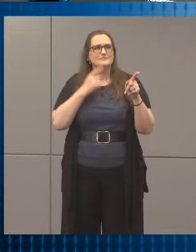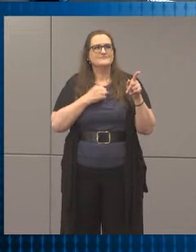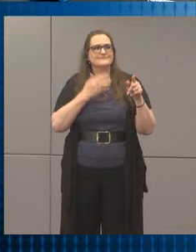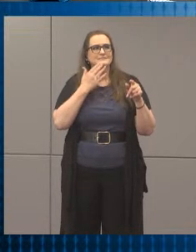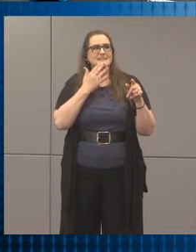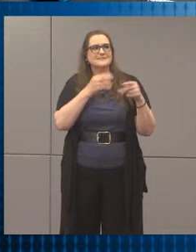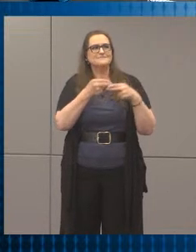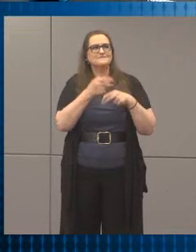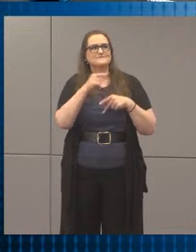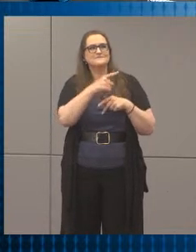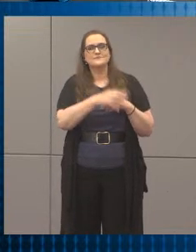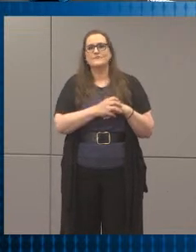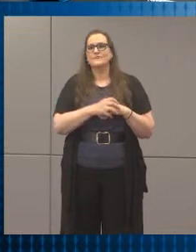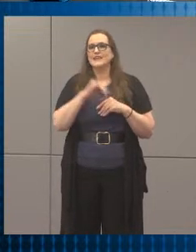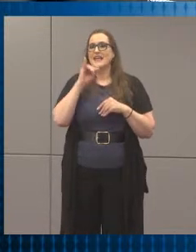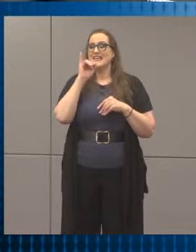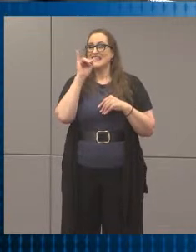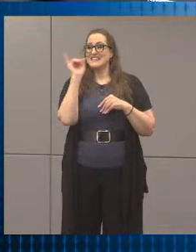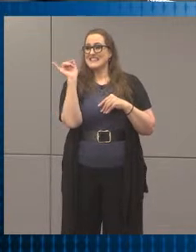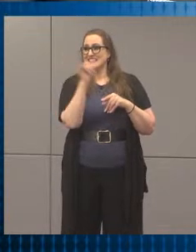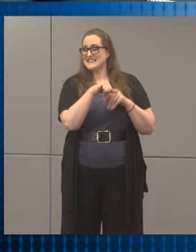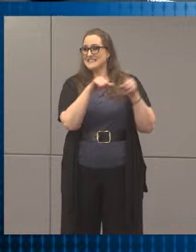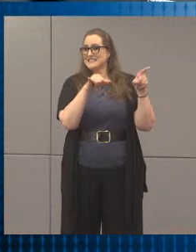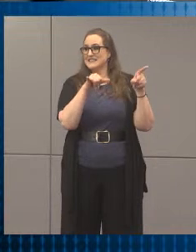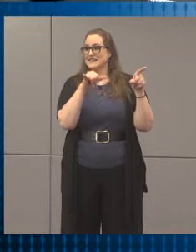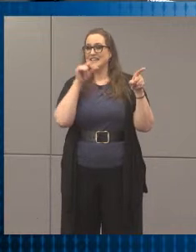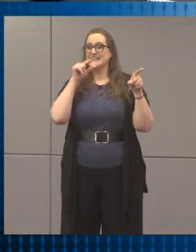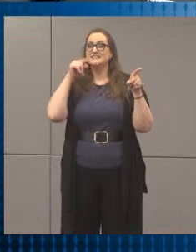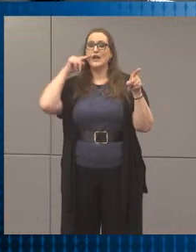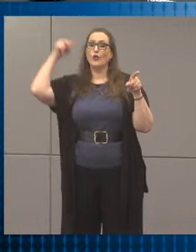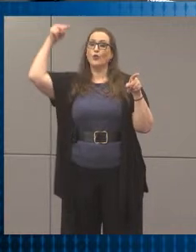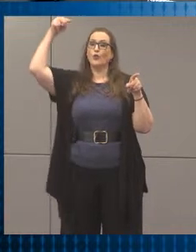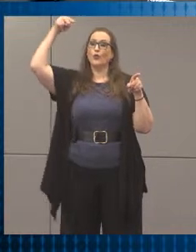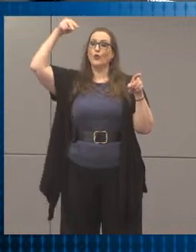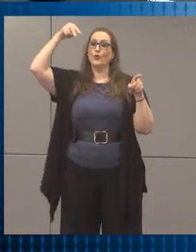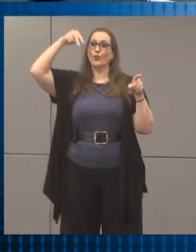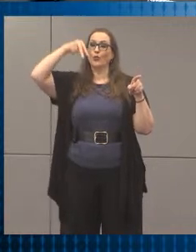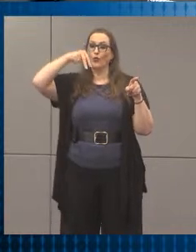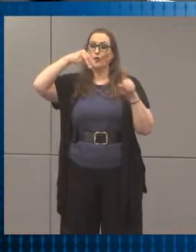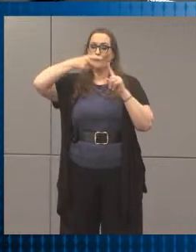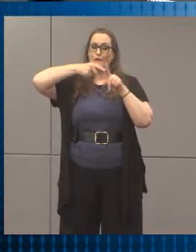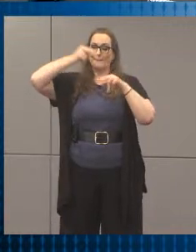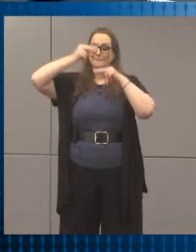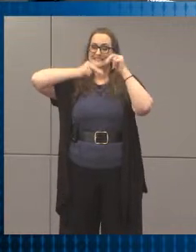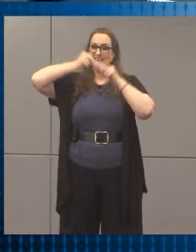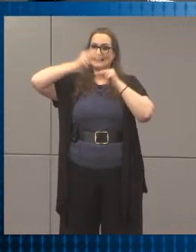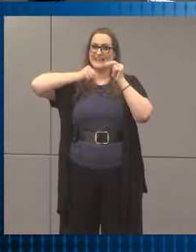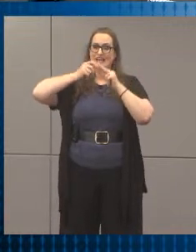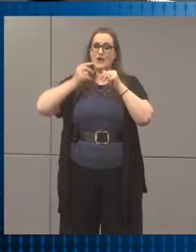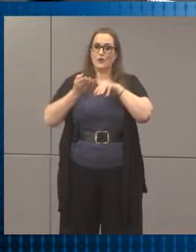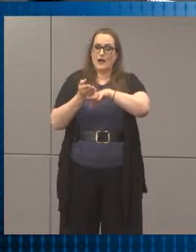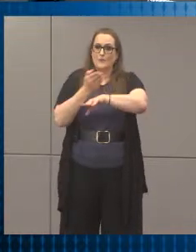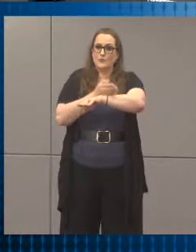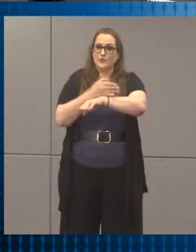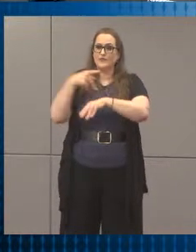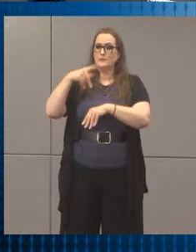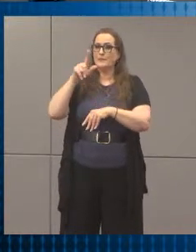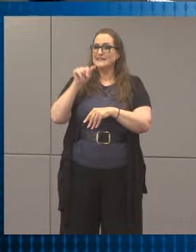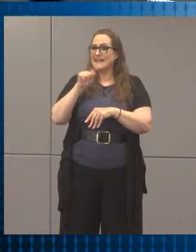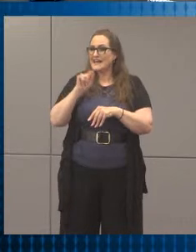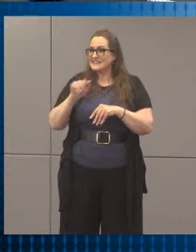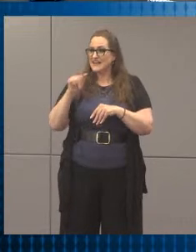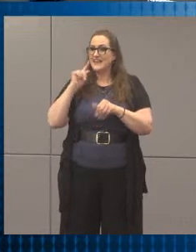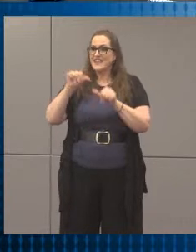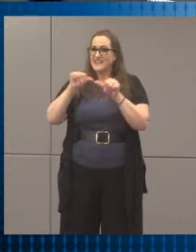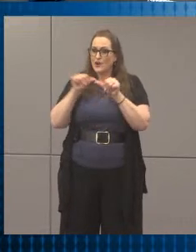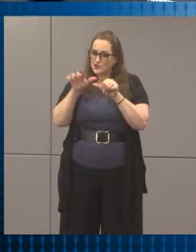please. This is a bird's eye view looking down on the building, and we are even improving the plaza and the areas around the